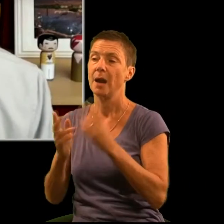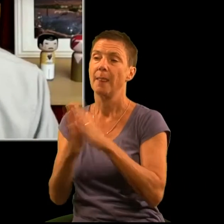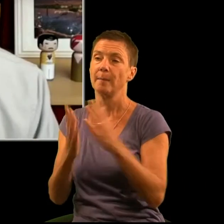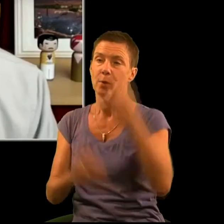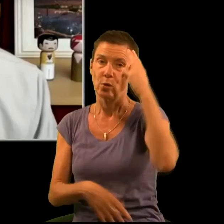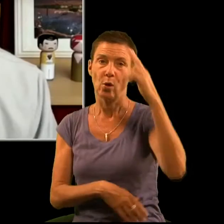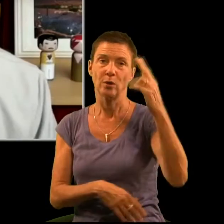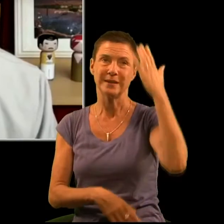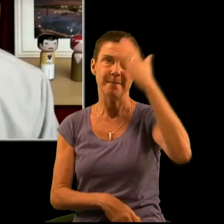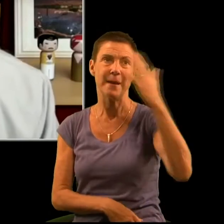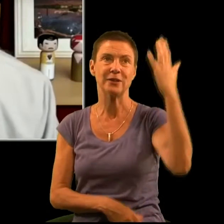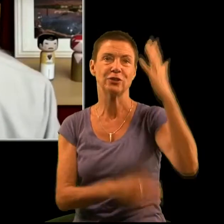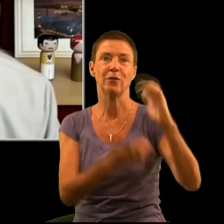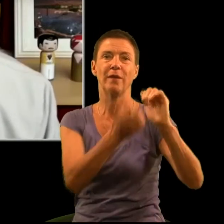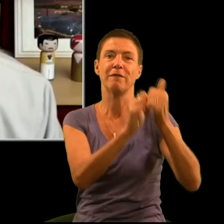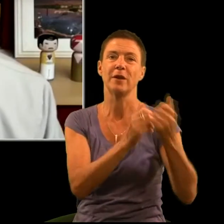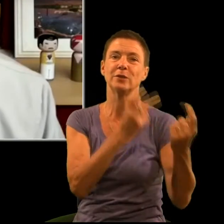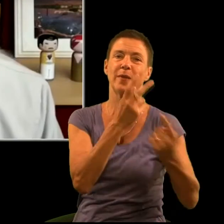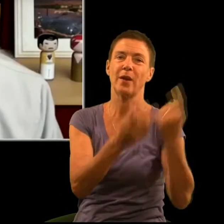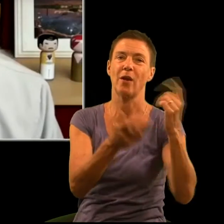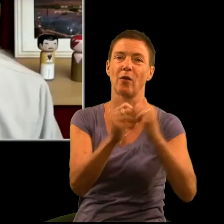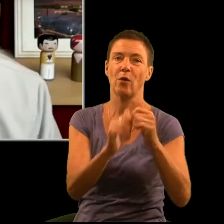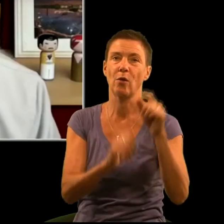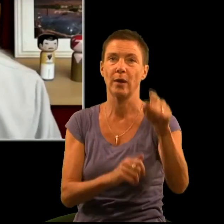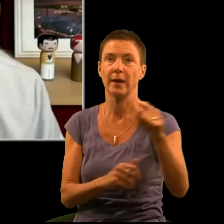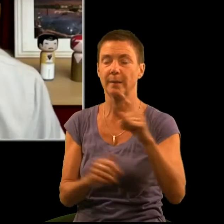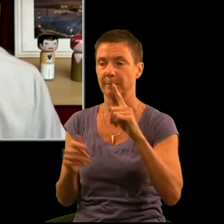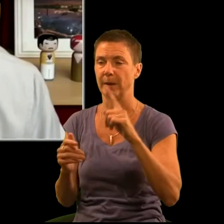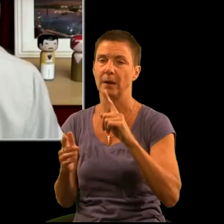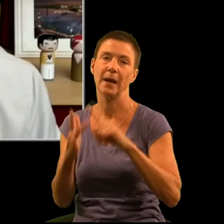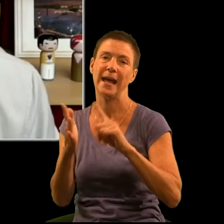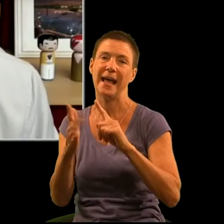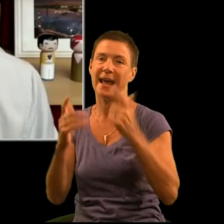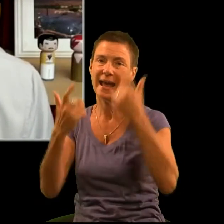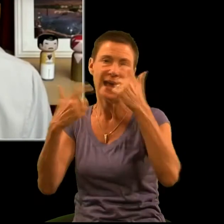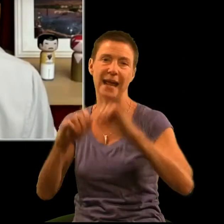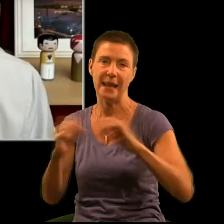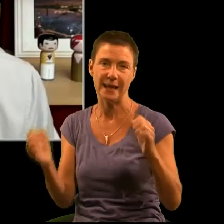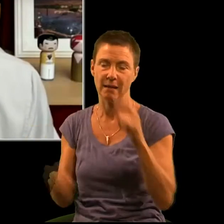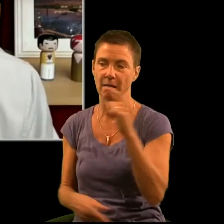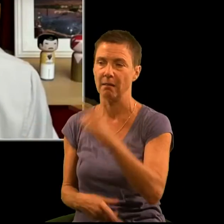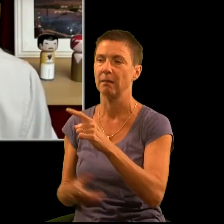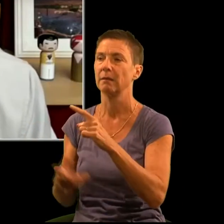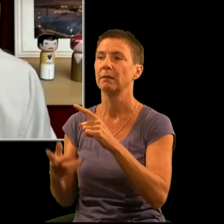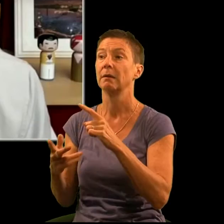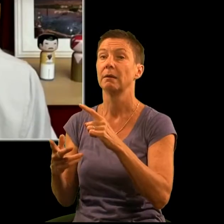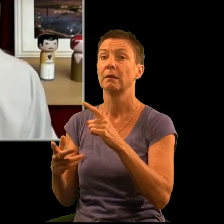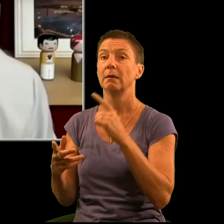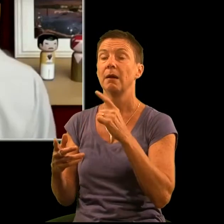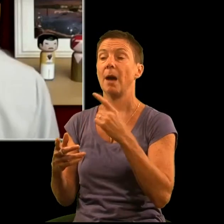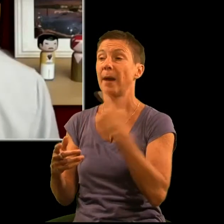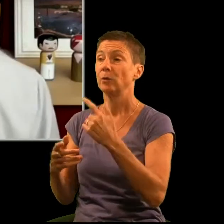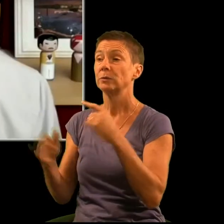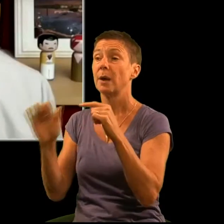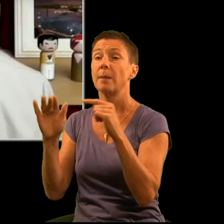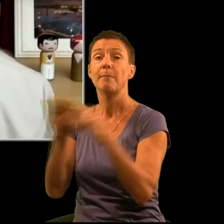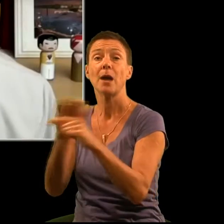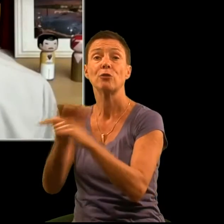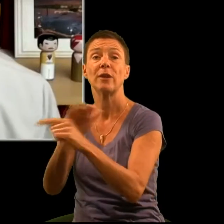and that was great. But my favorite, I would have to say, is Illegal, which is a book about the migration of